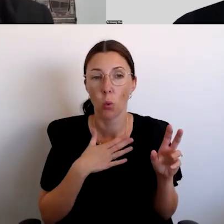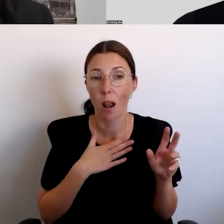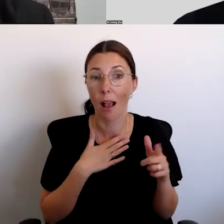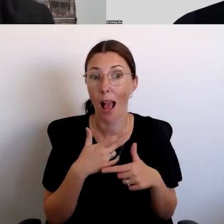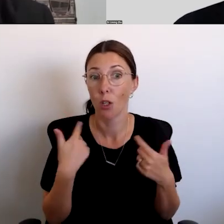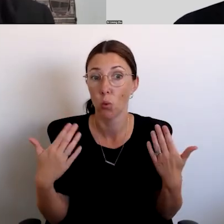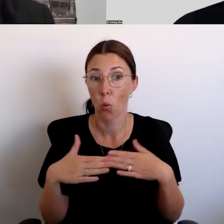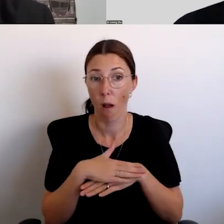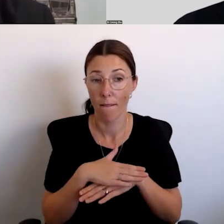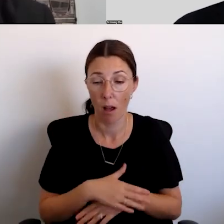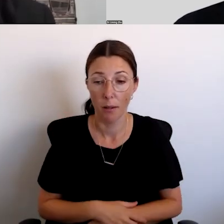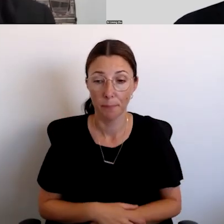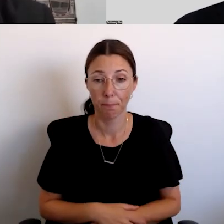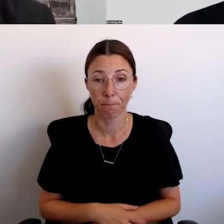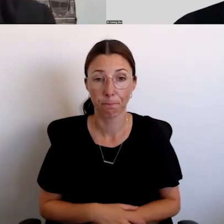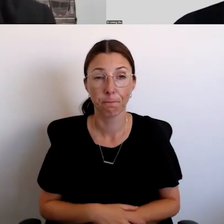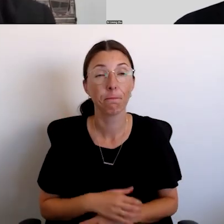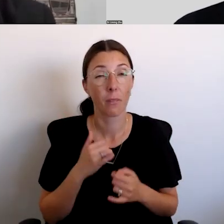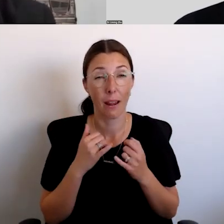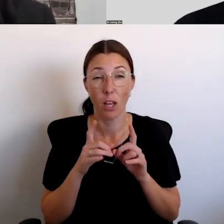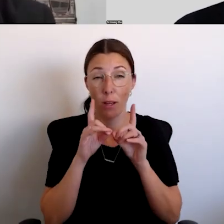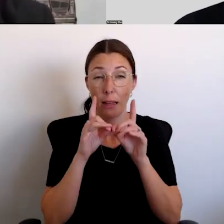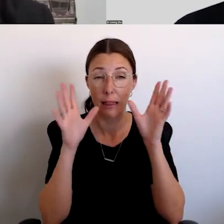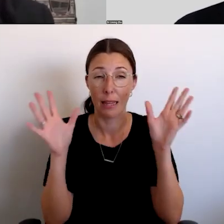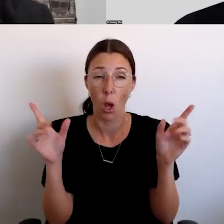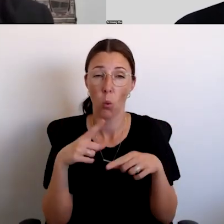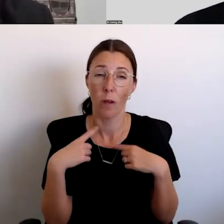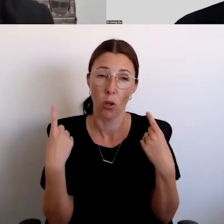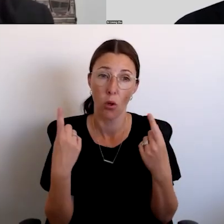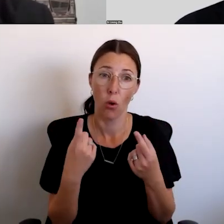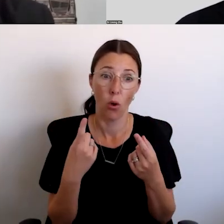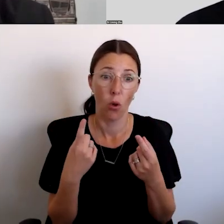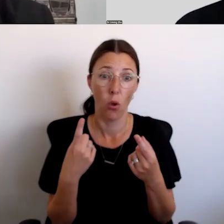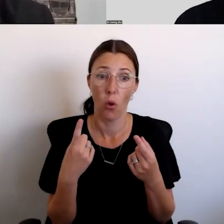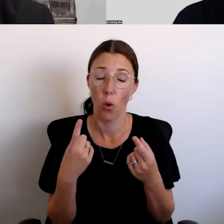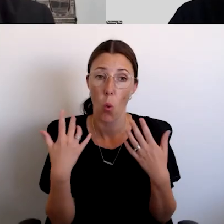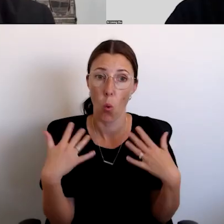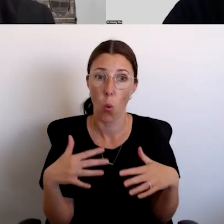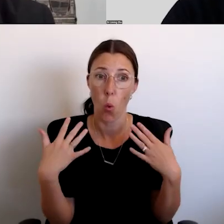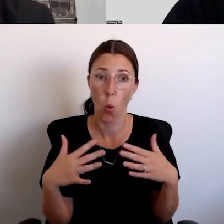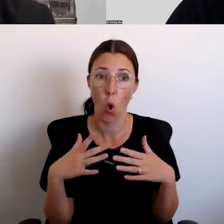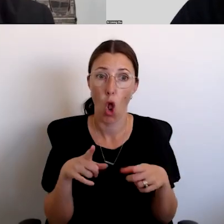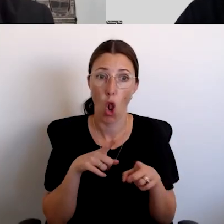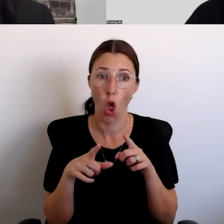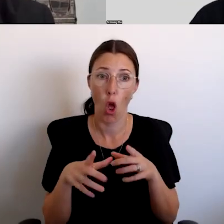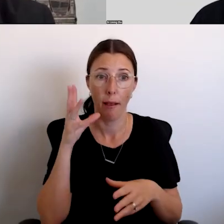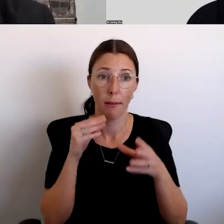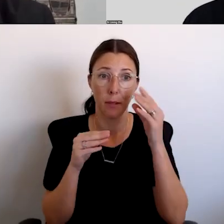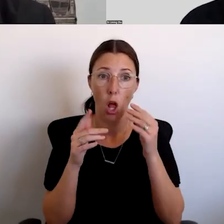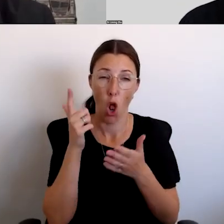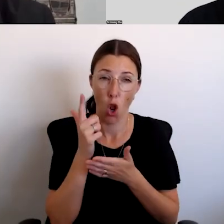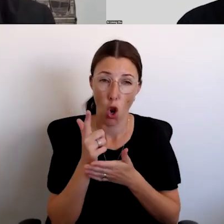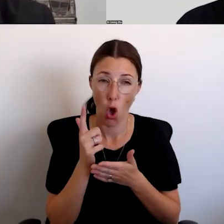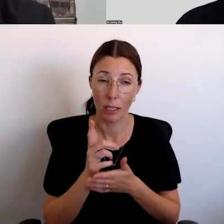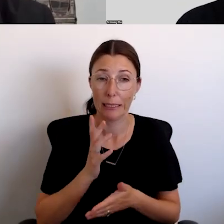space. It's very clear that, you know, we're all on an incredibly steep learning curve, and there's lots of education